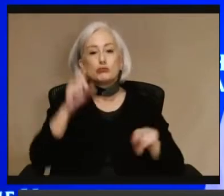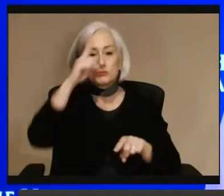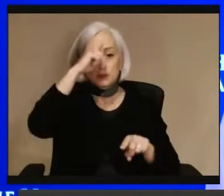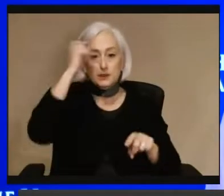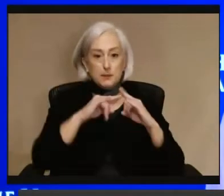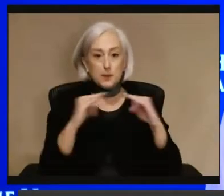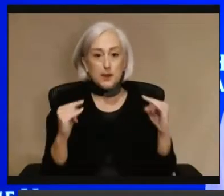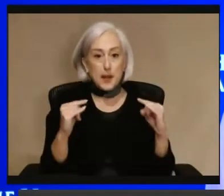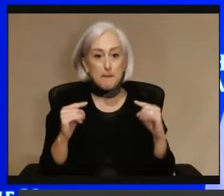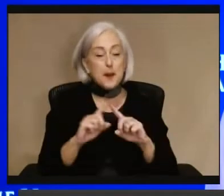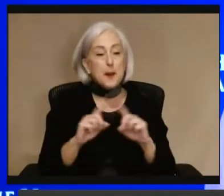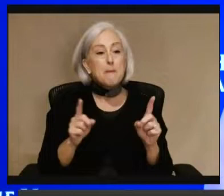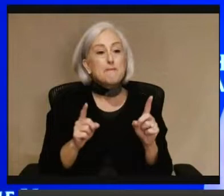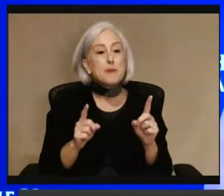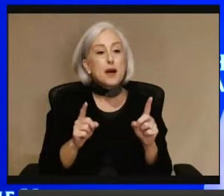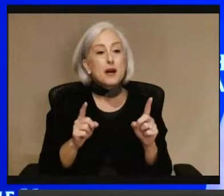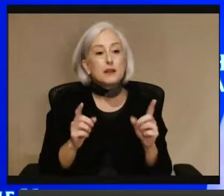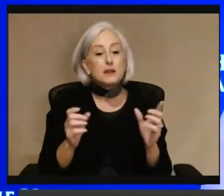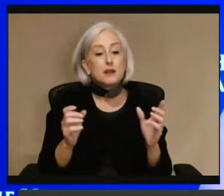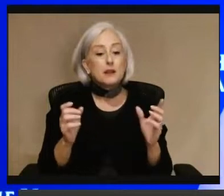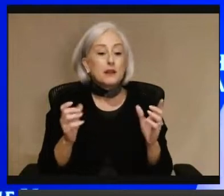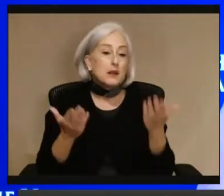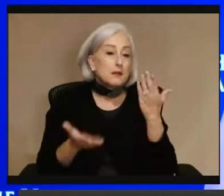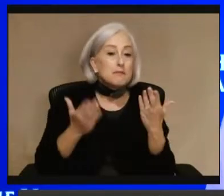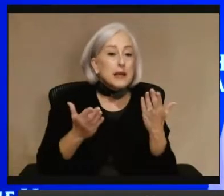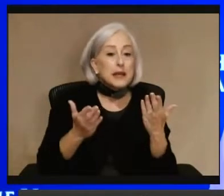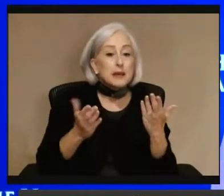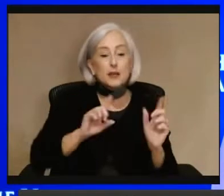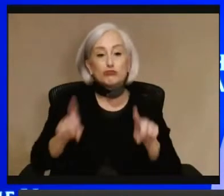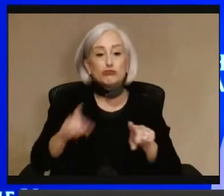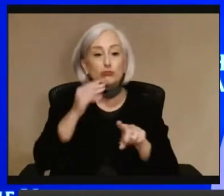that might be going home to more people with at-risk